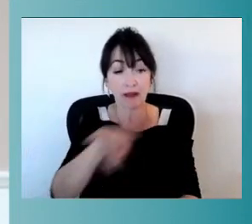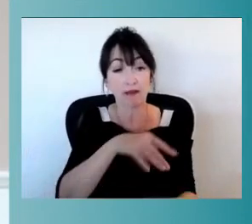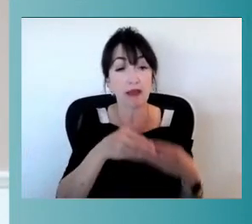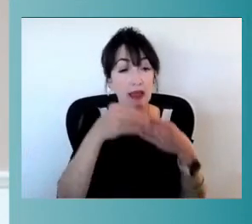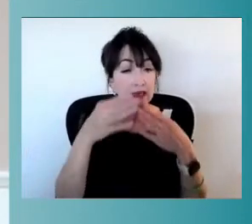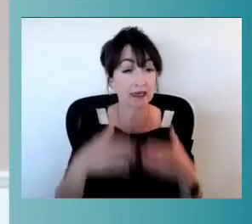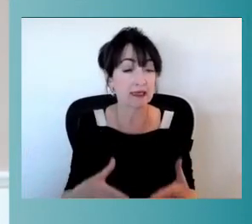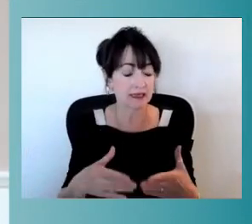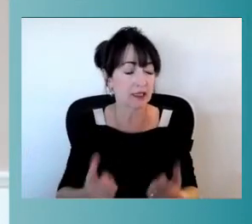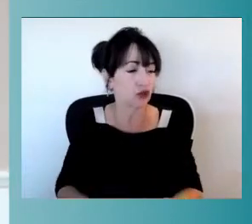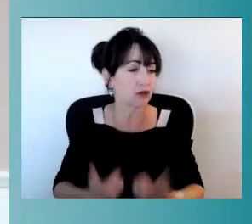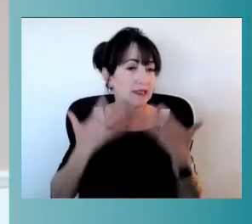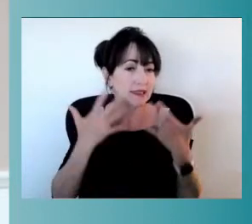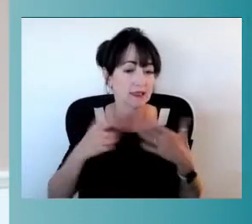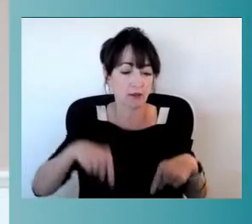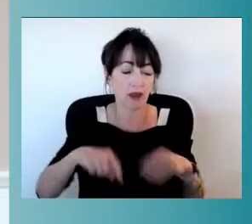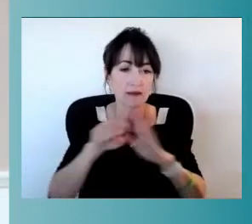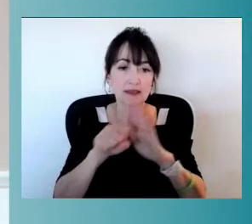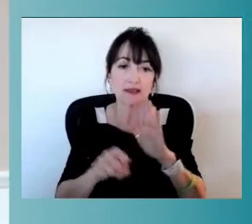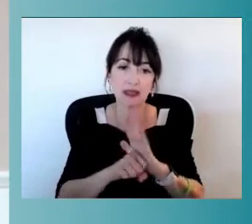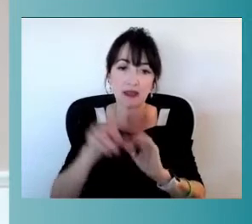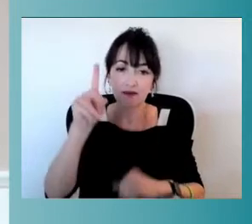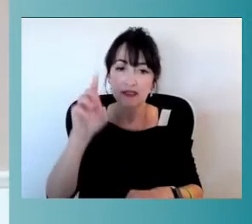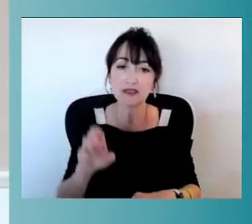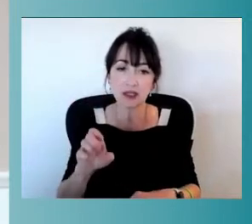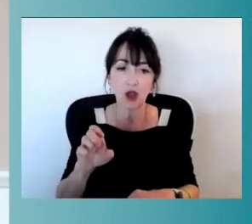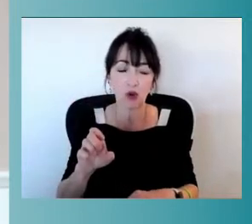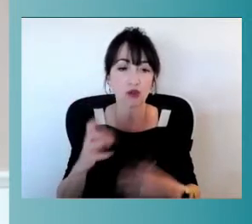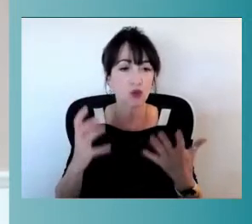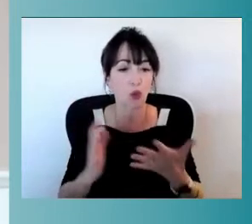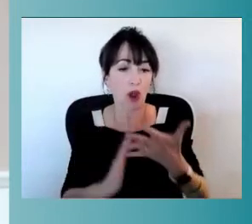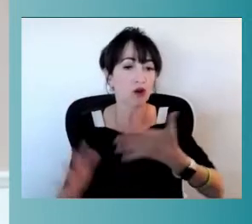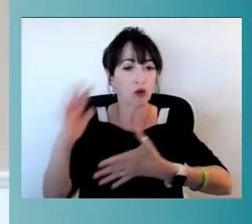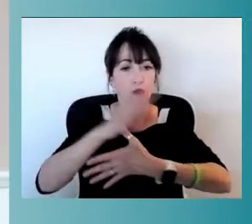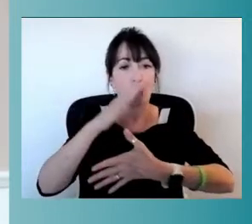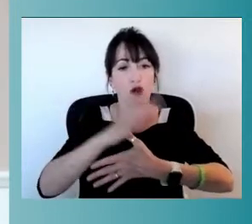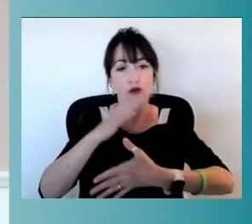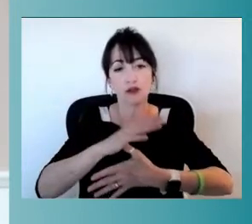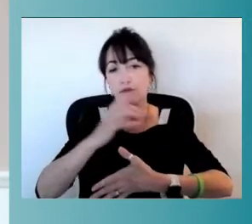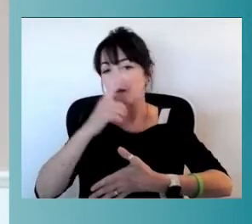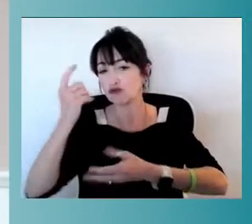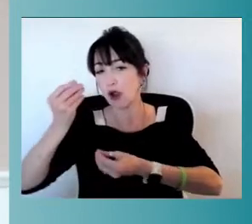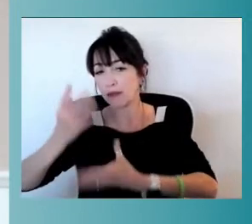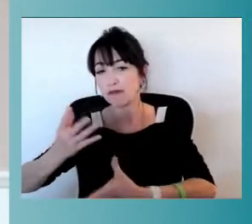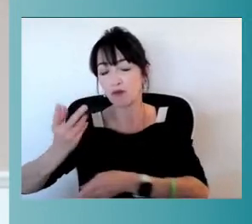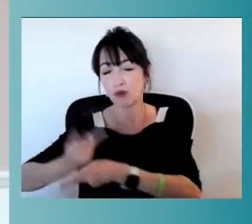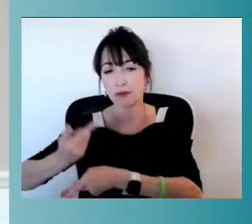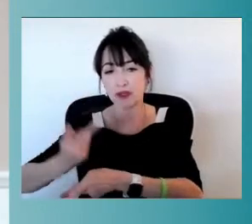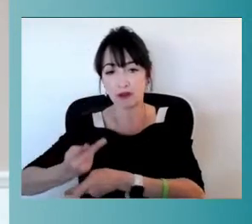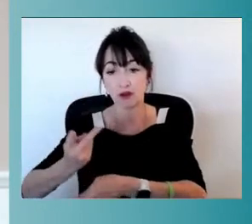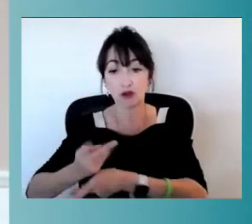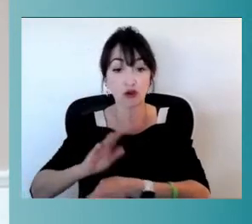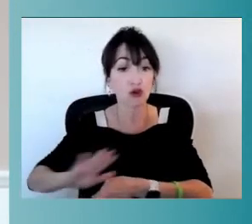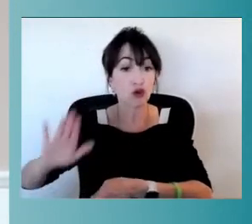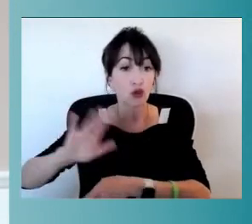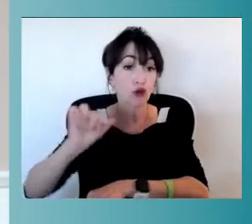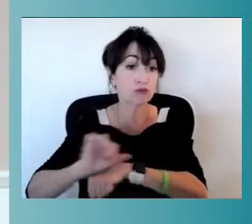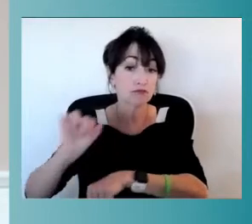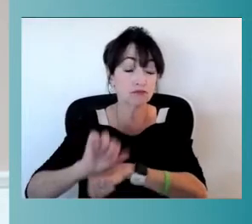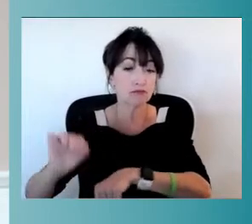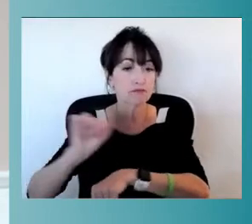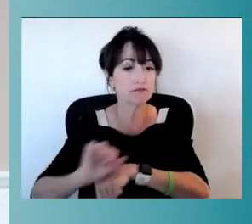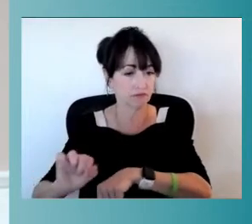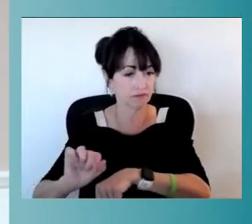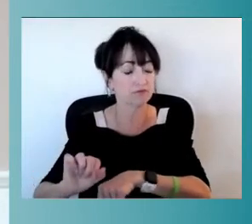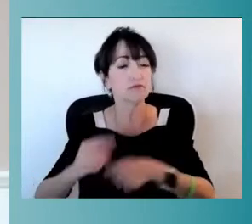landscape inspired the state of Delaware to prioritize trauma-informed care. Their efforts led to Governor John